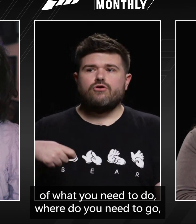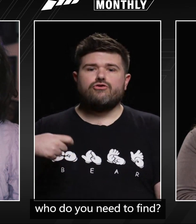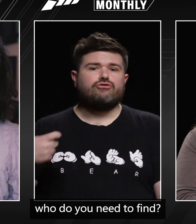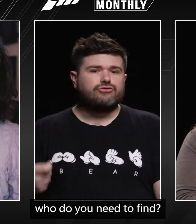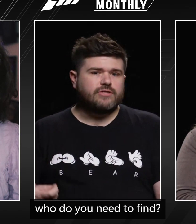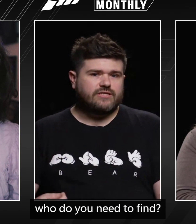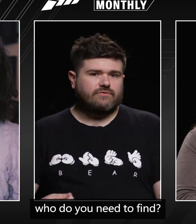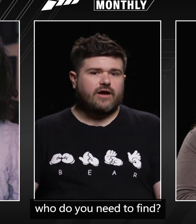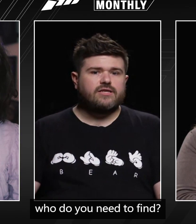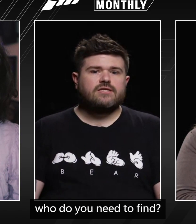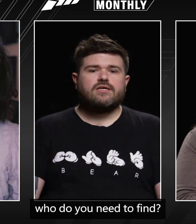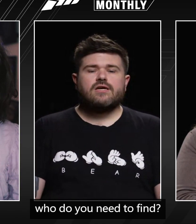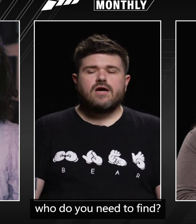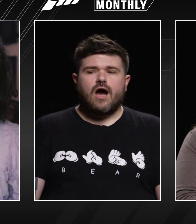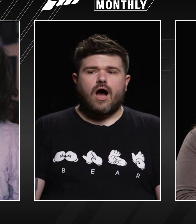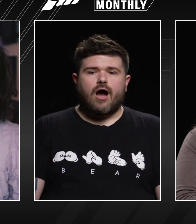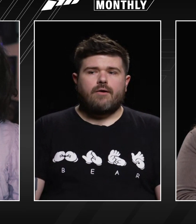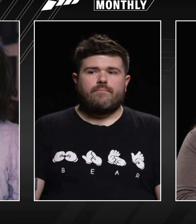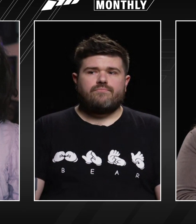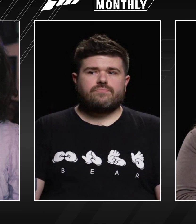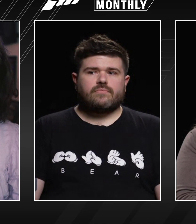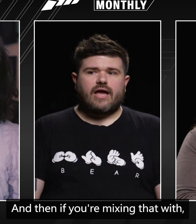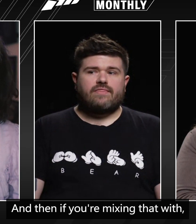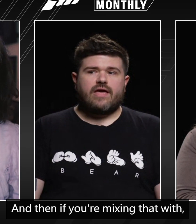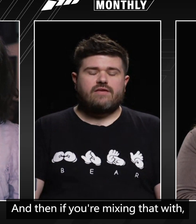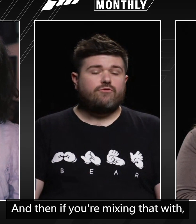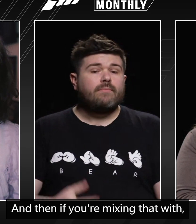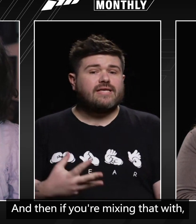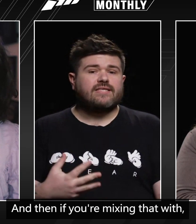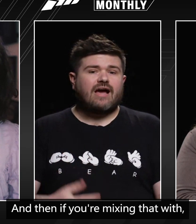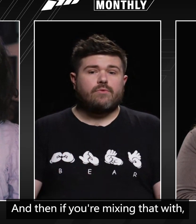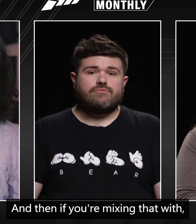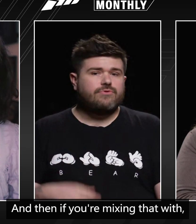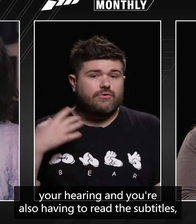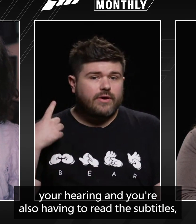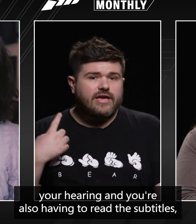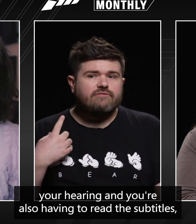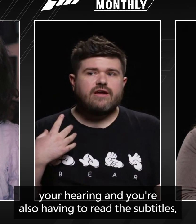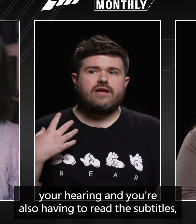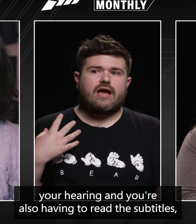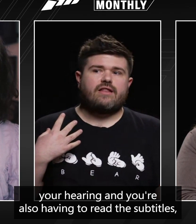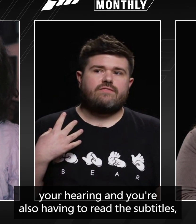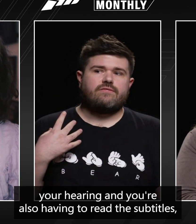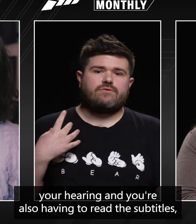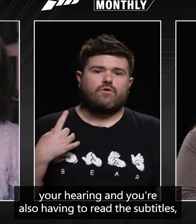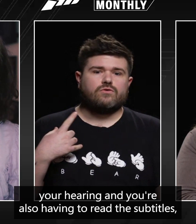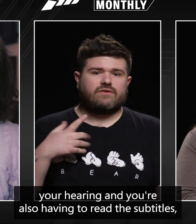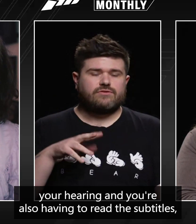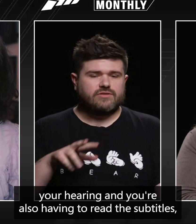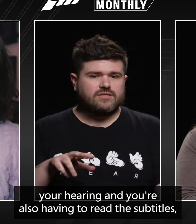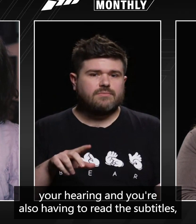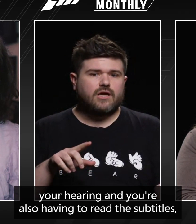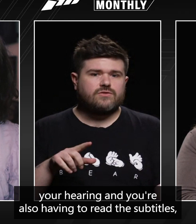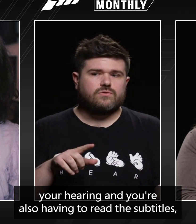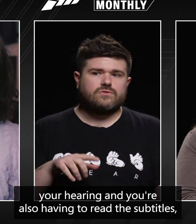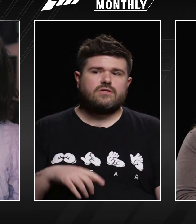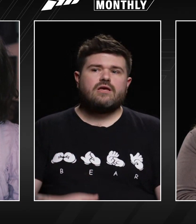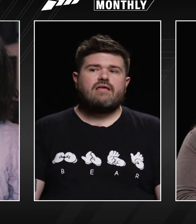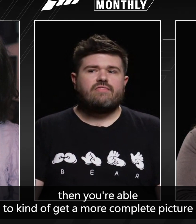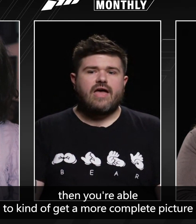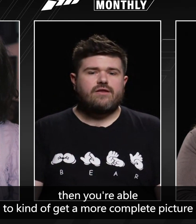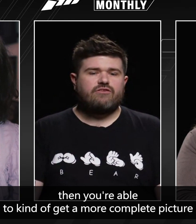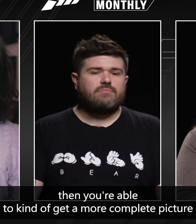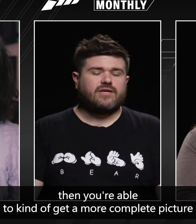go, who do you need to find. And then if you're mixing that with, your hearing and you're also having to read the